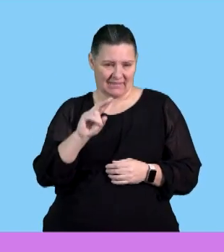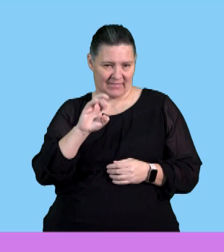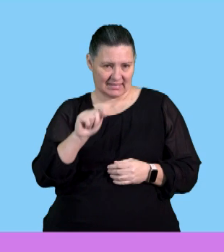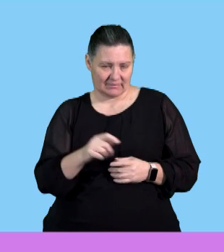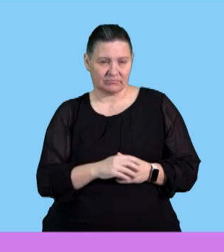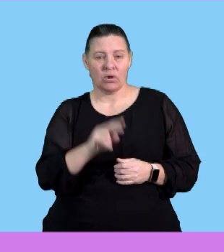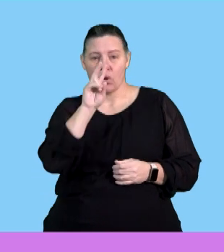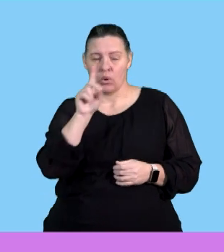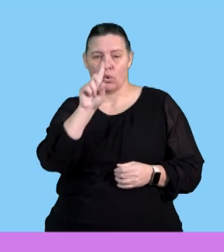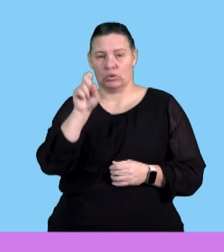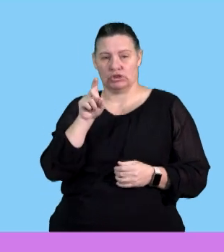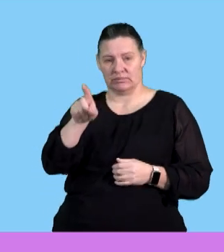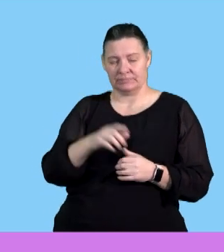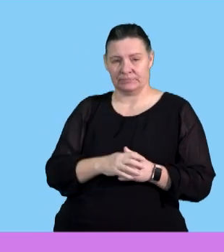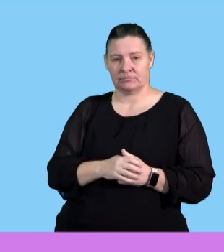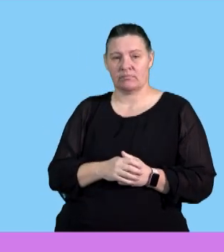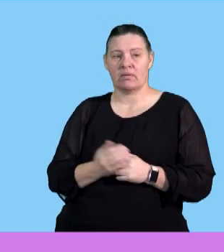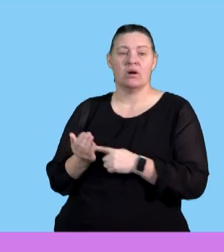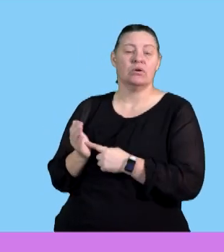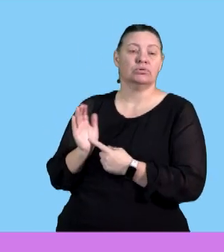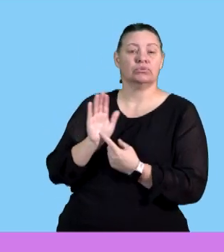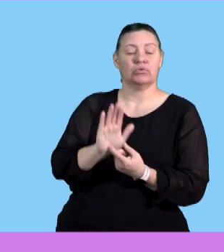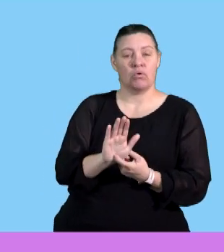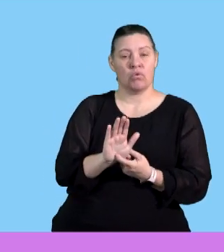us look at the question. Show